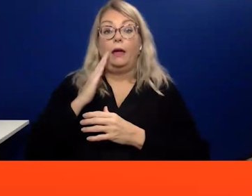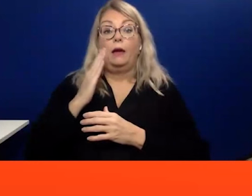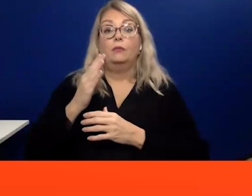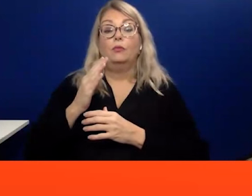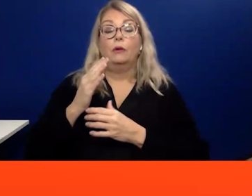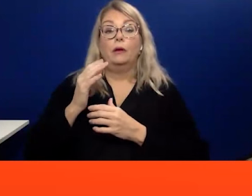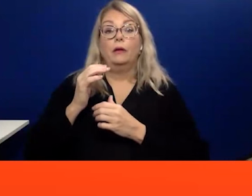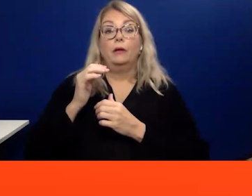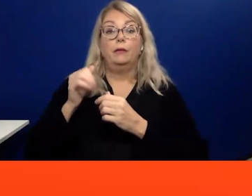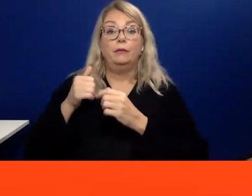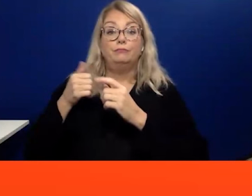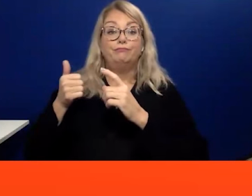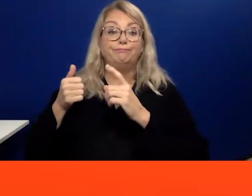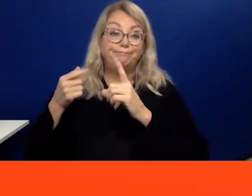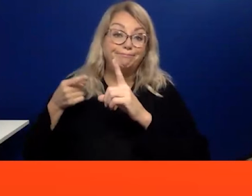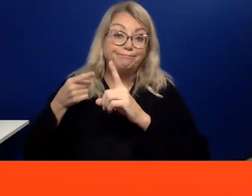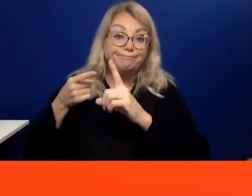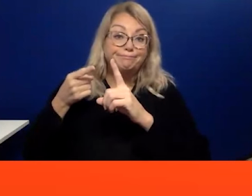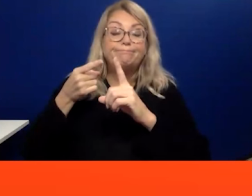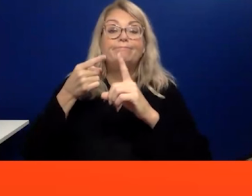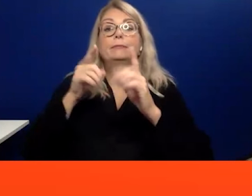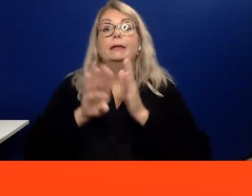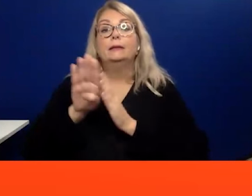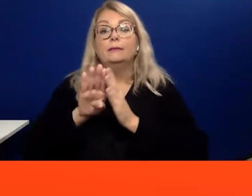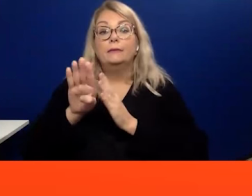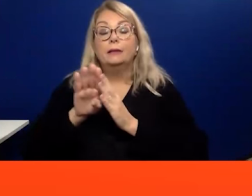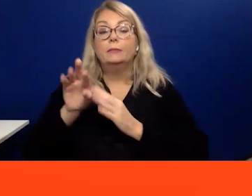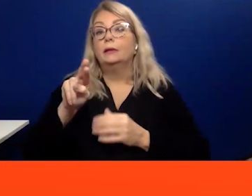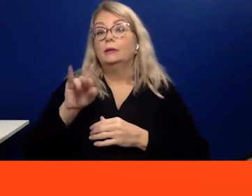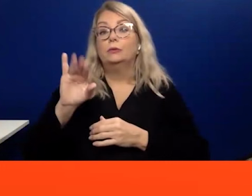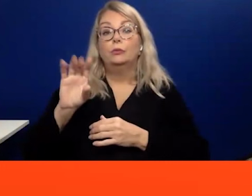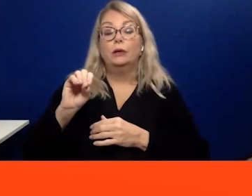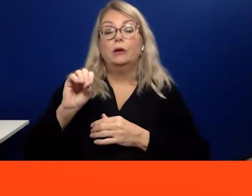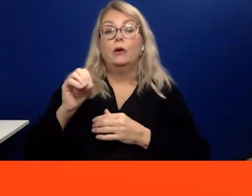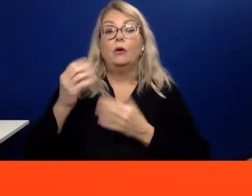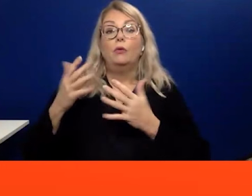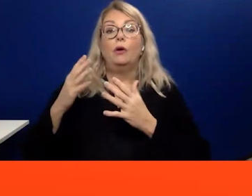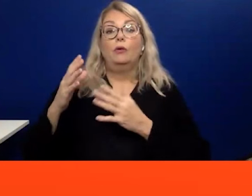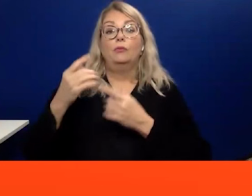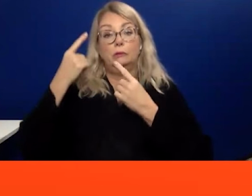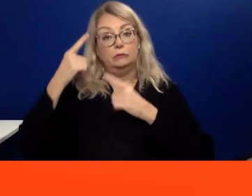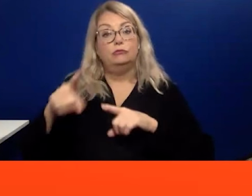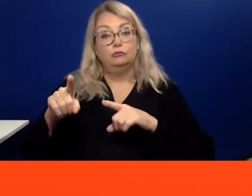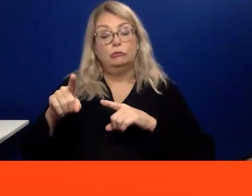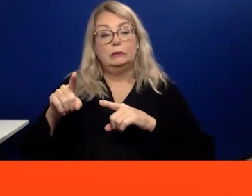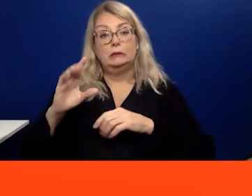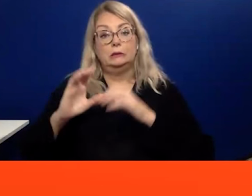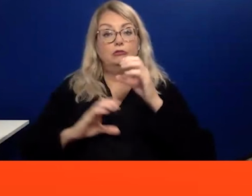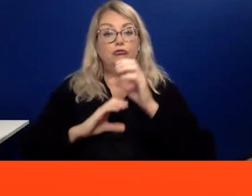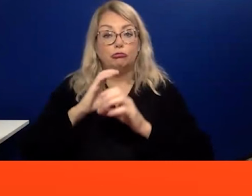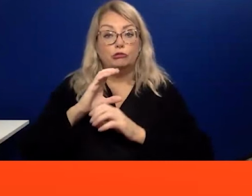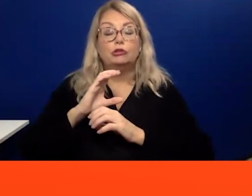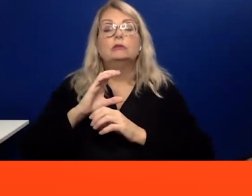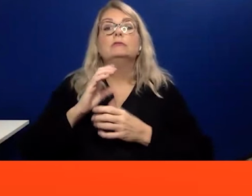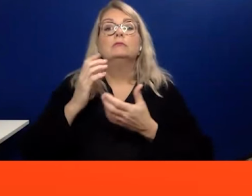towards development. And Rico's already agreed that would be something that construction would be interested in. So things are all